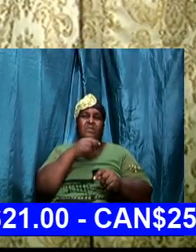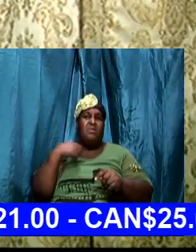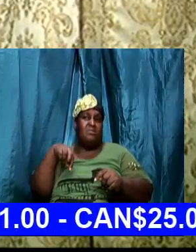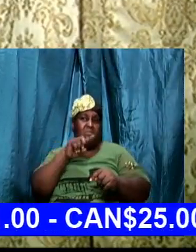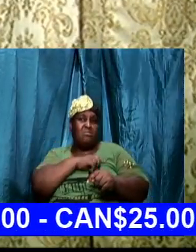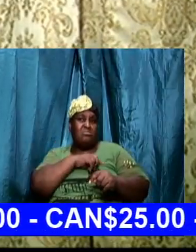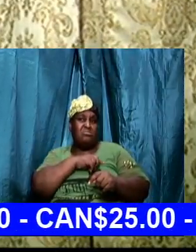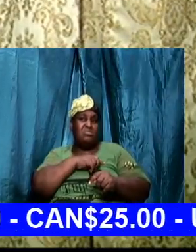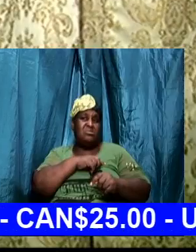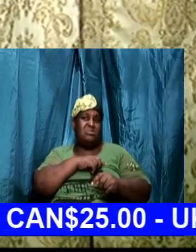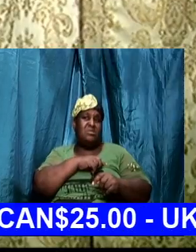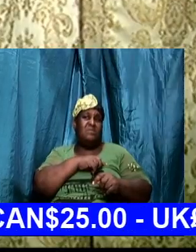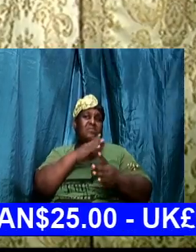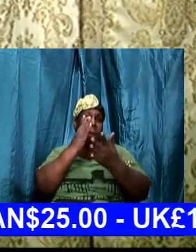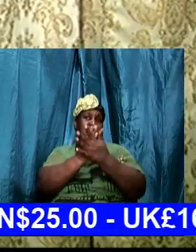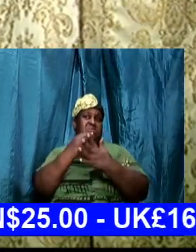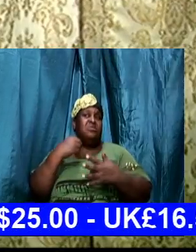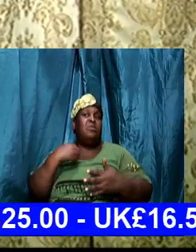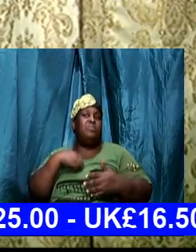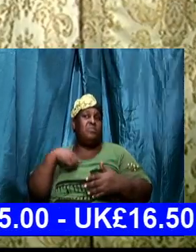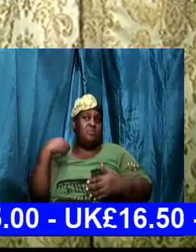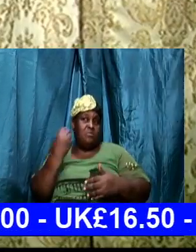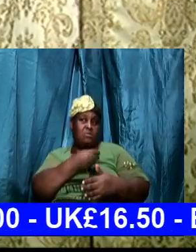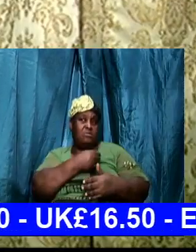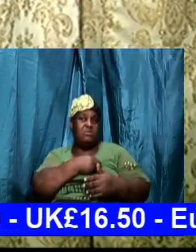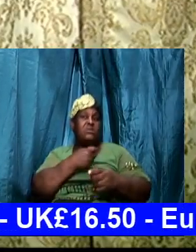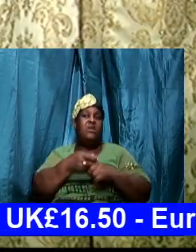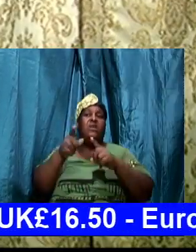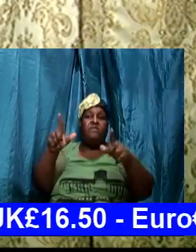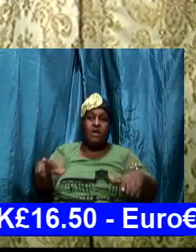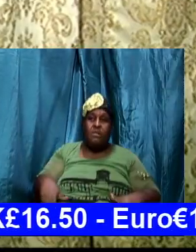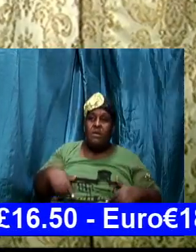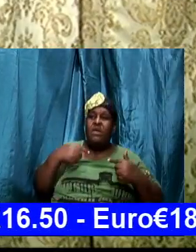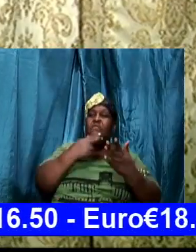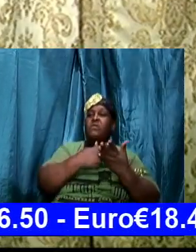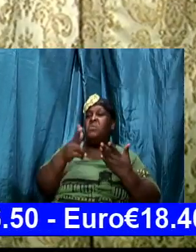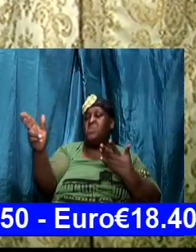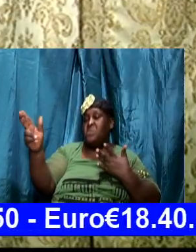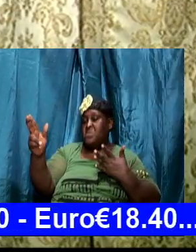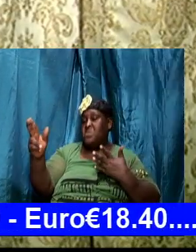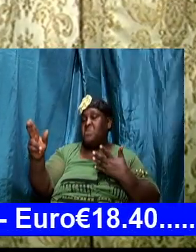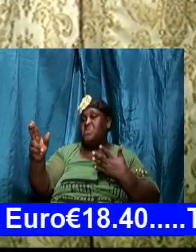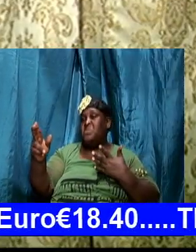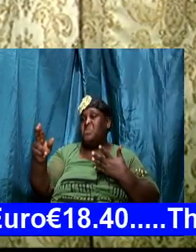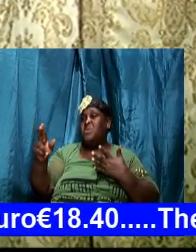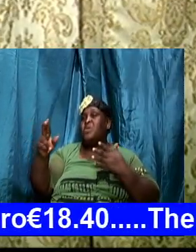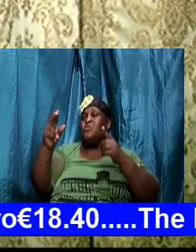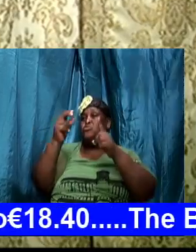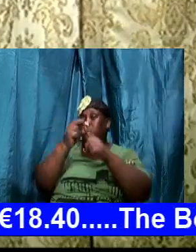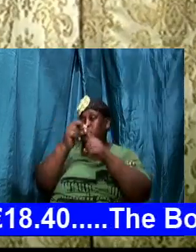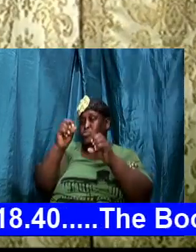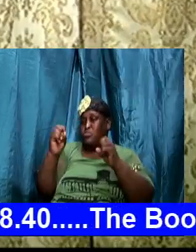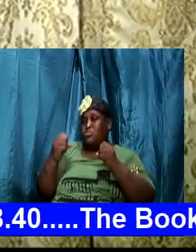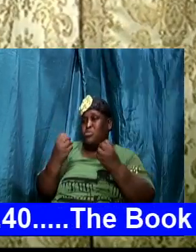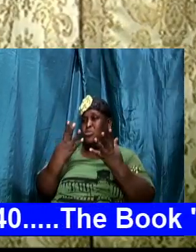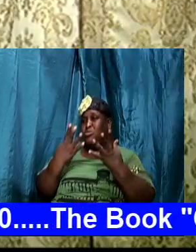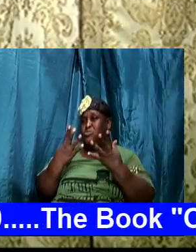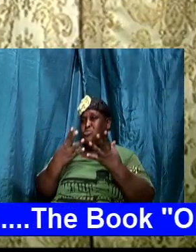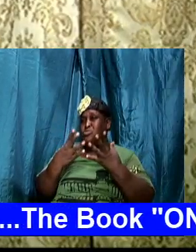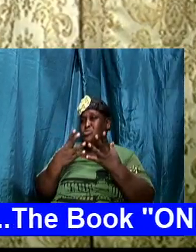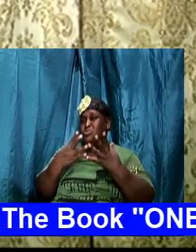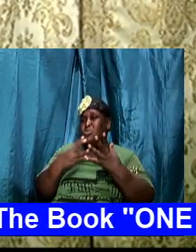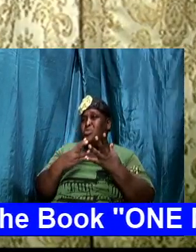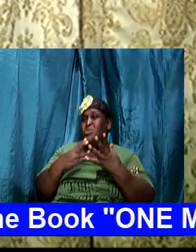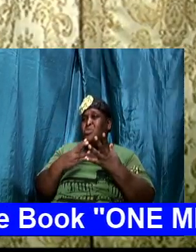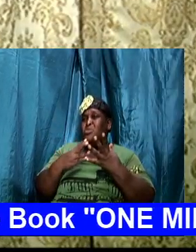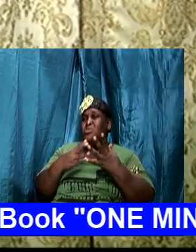after the Word because they believe that the Word of God is onerous. It is too much. It is